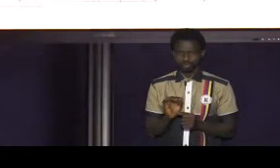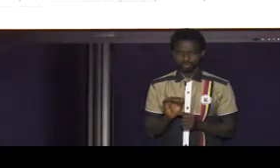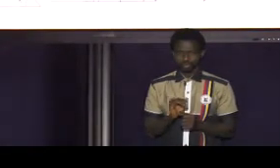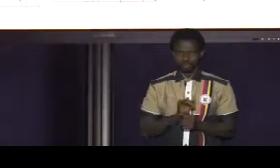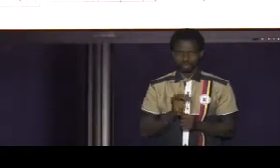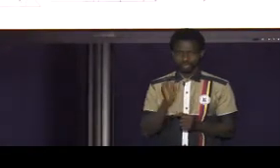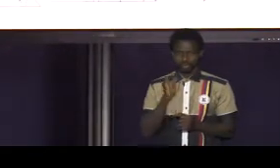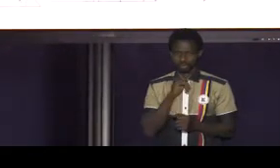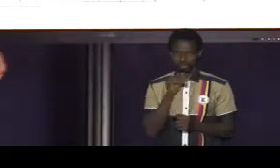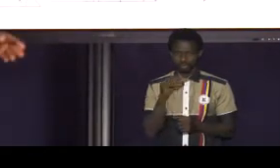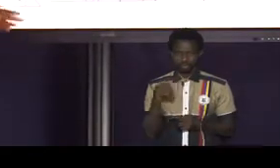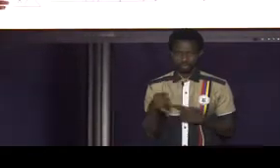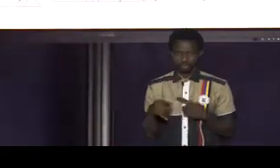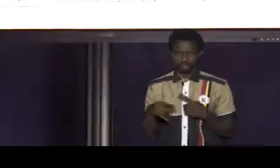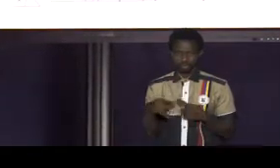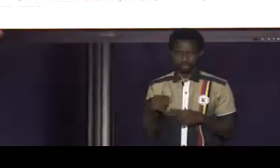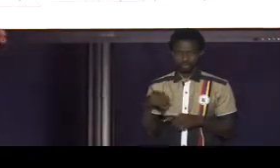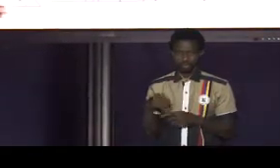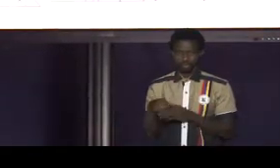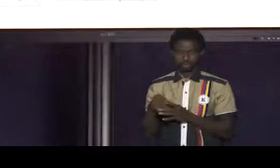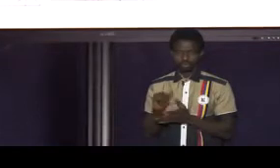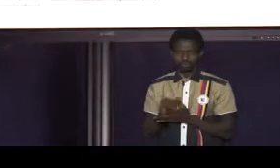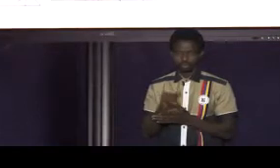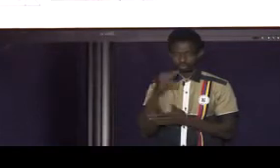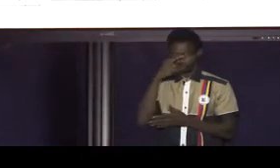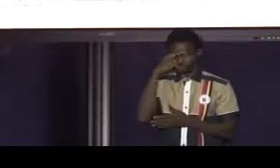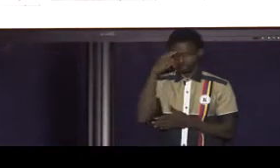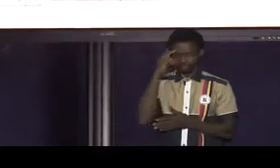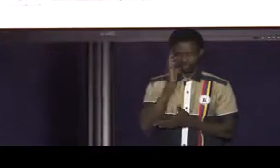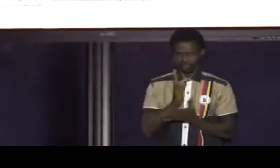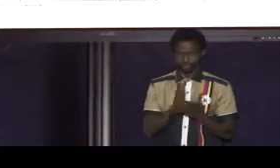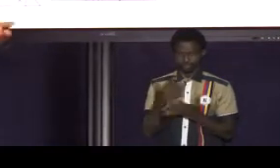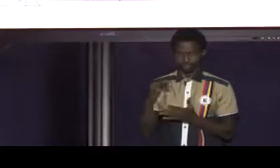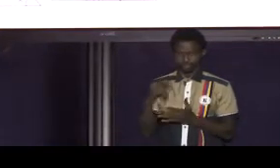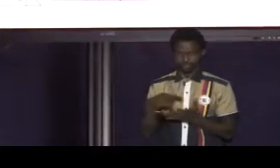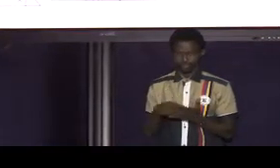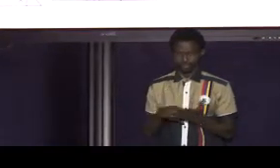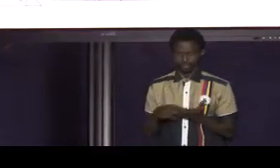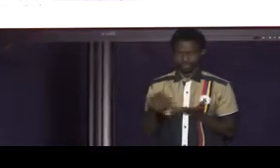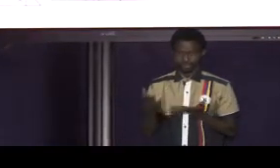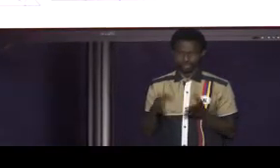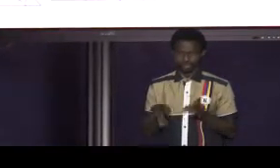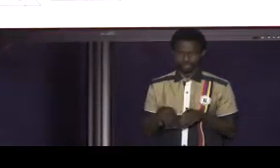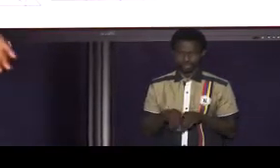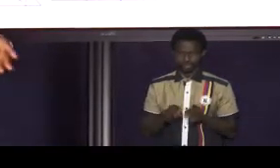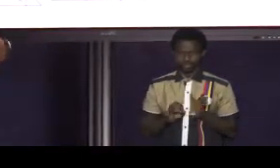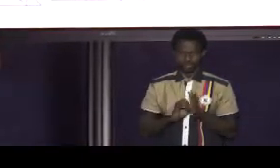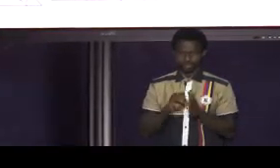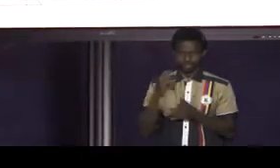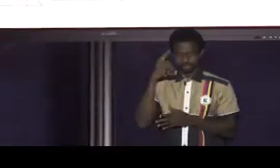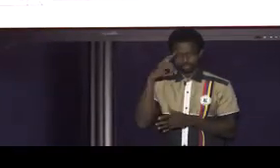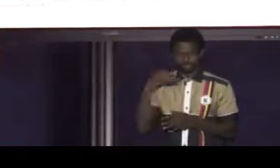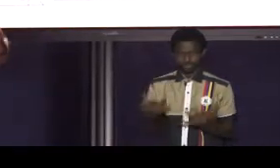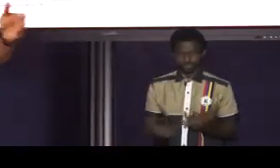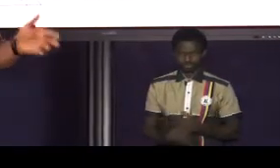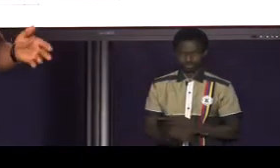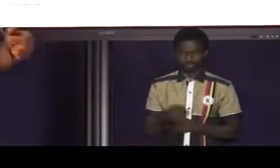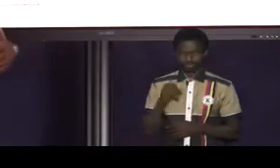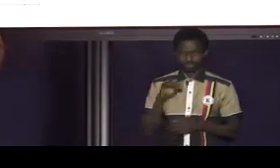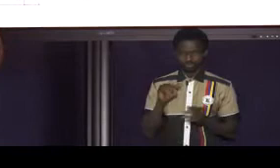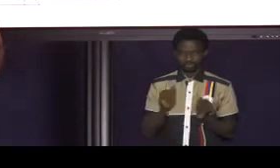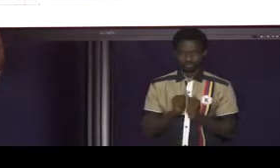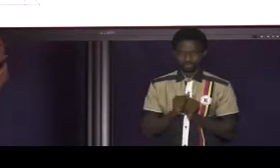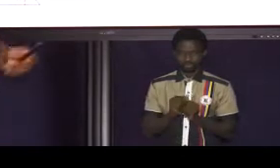delve into the correction because some of these corrections serve as our example for today. So